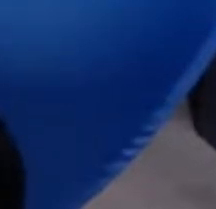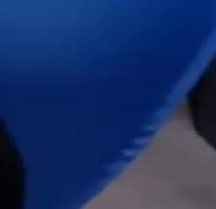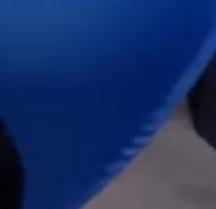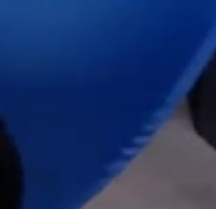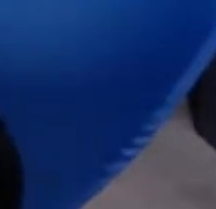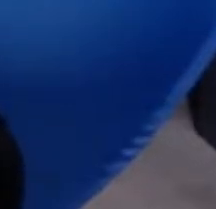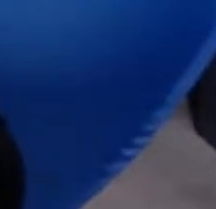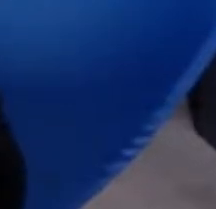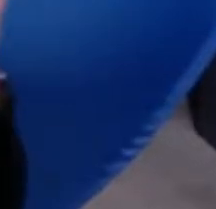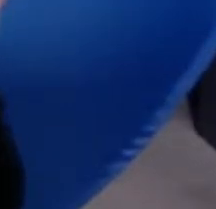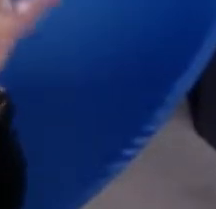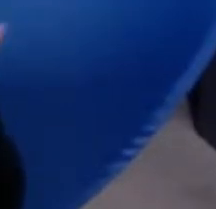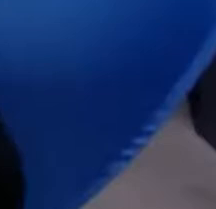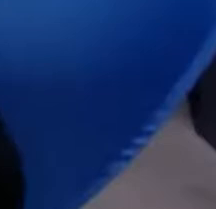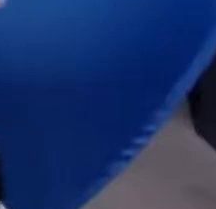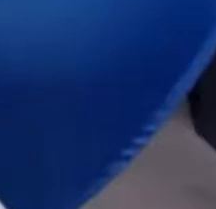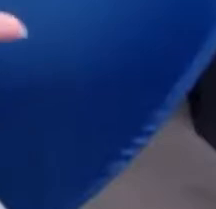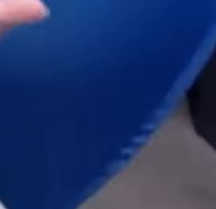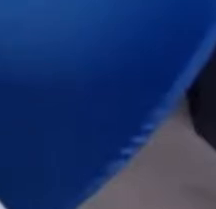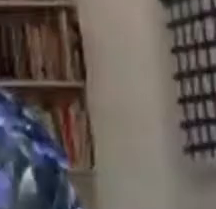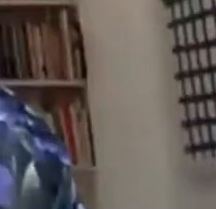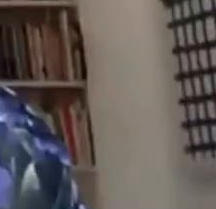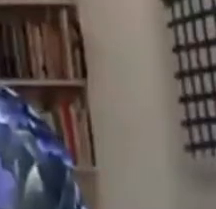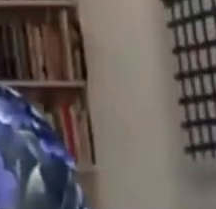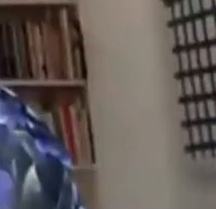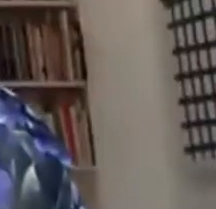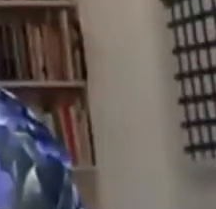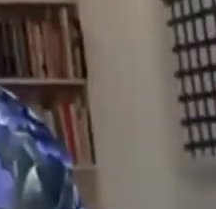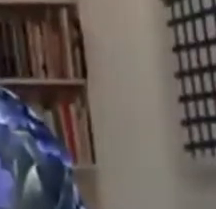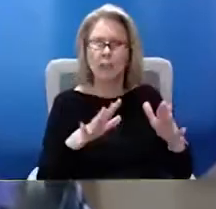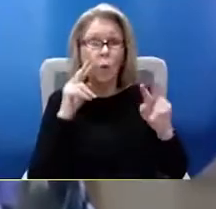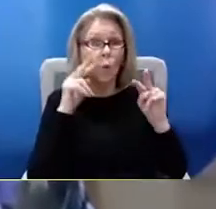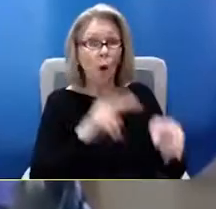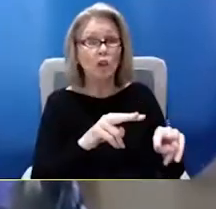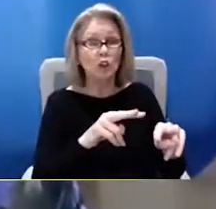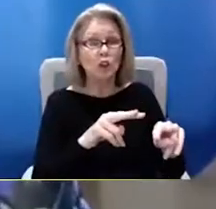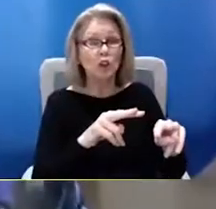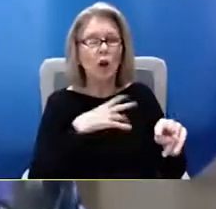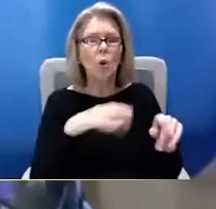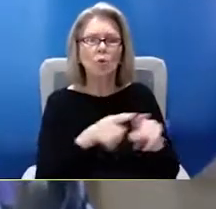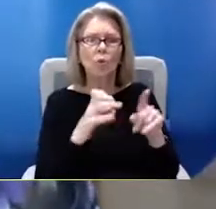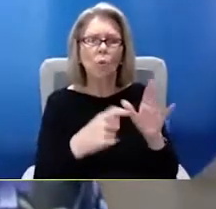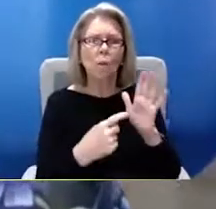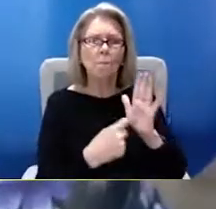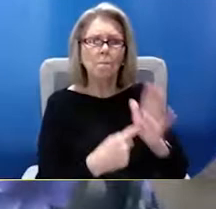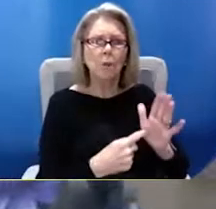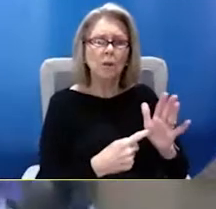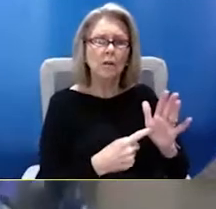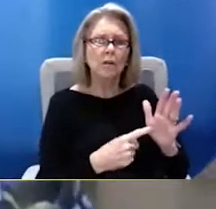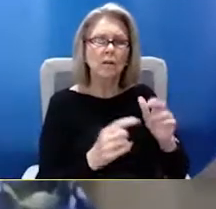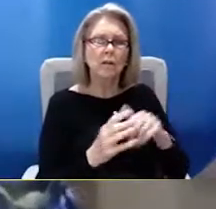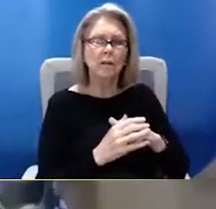afterwards for the discussion among the panelists and you, the audience. So let's watch this. I also want to